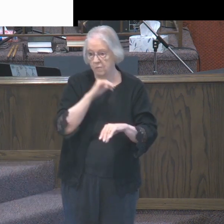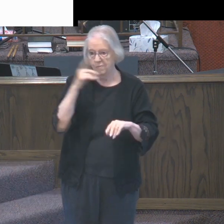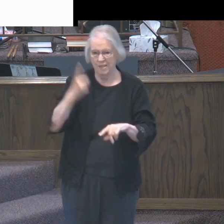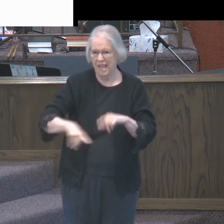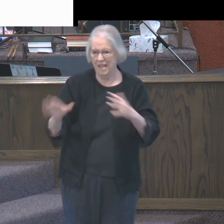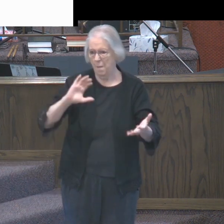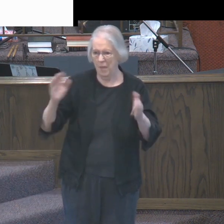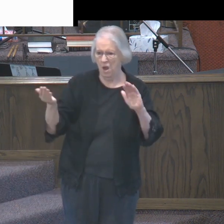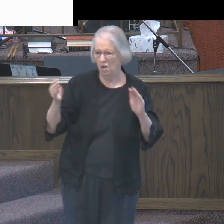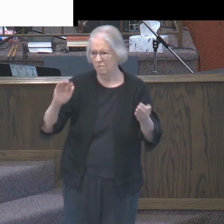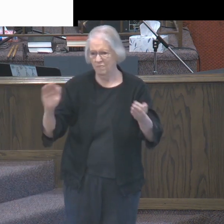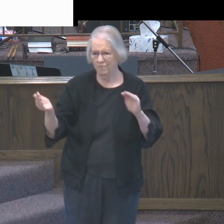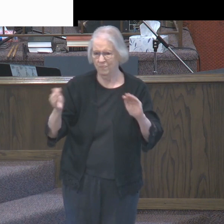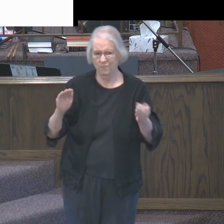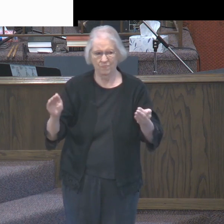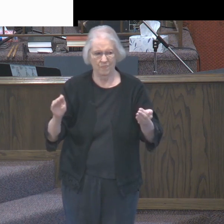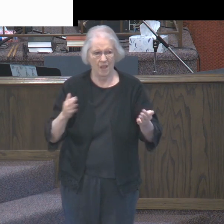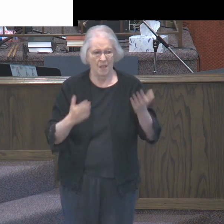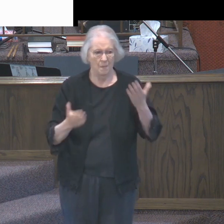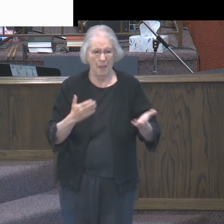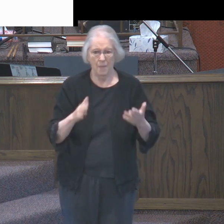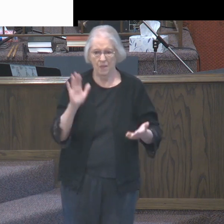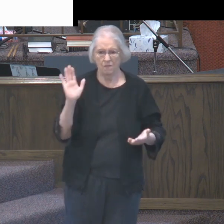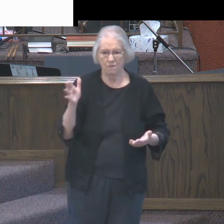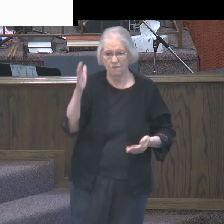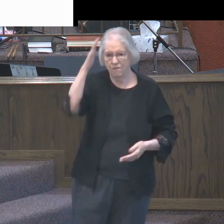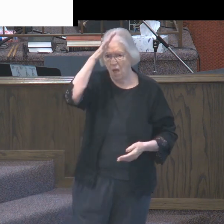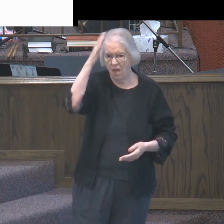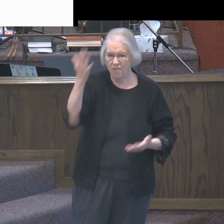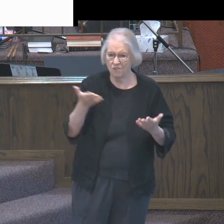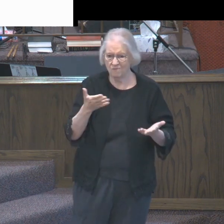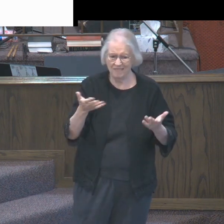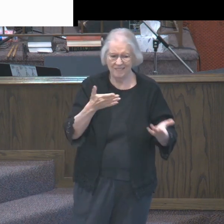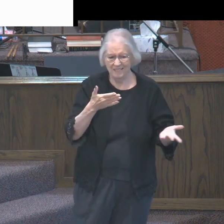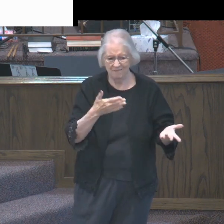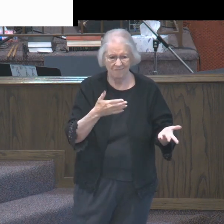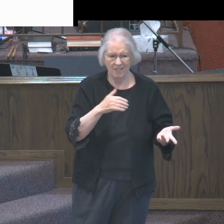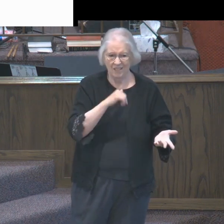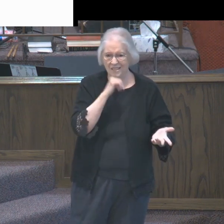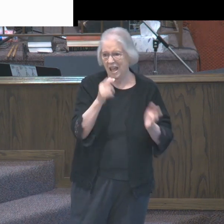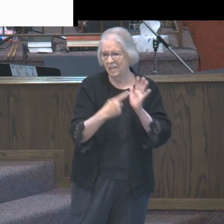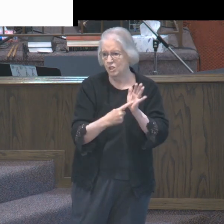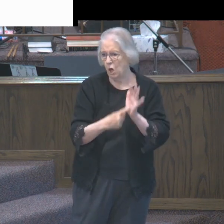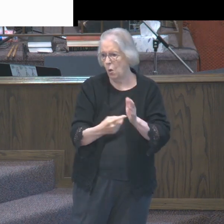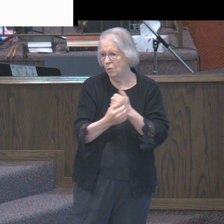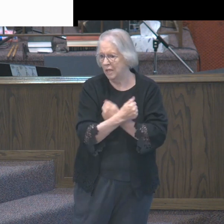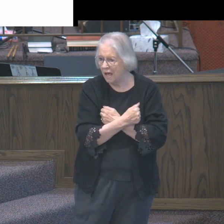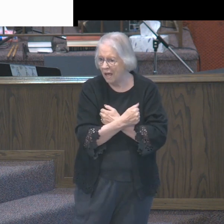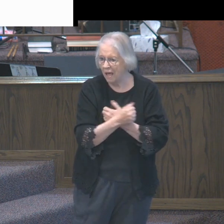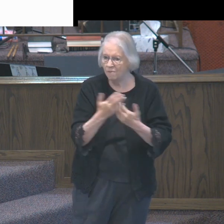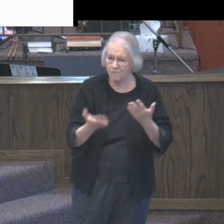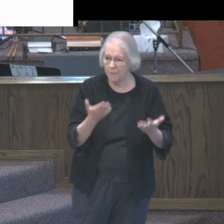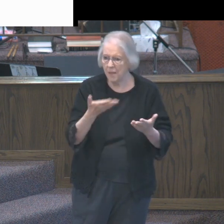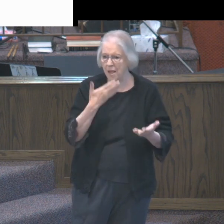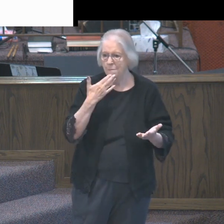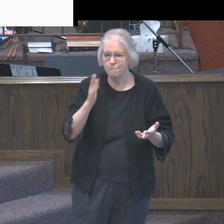What is your relationship with your father? What is your relationship with your mother? What is your spouse-to-be, your fiancé's